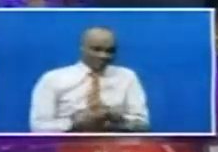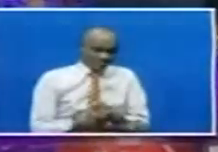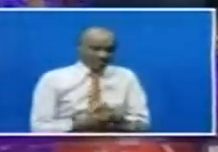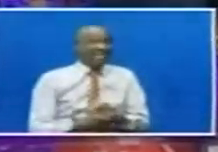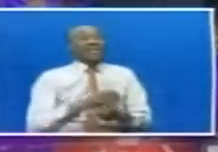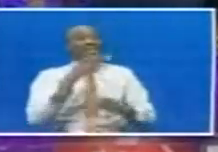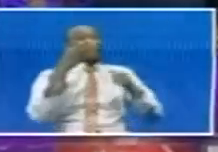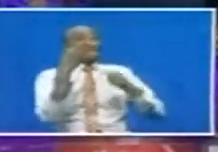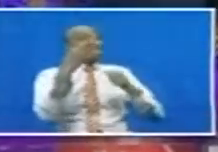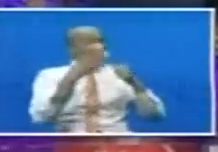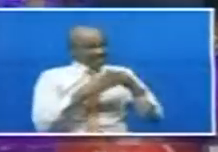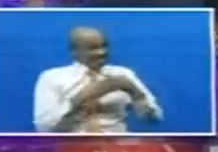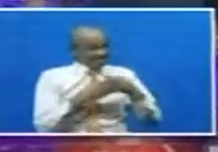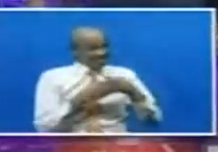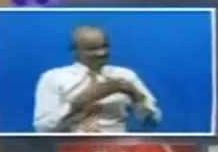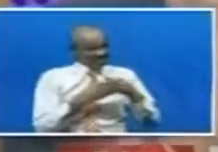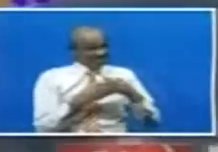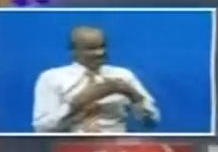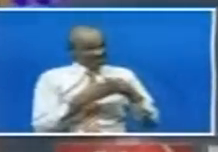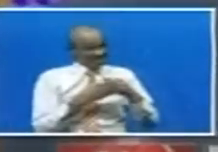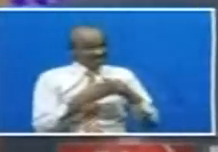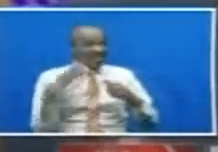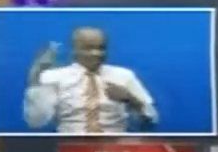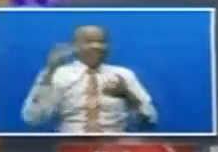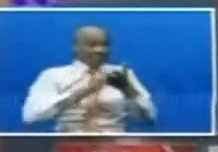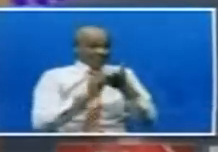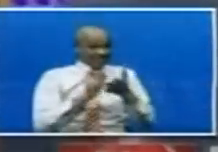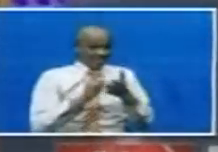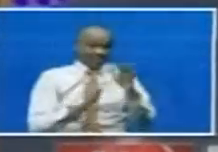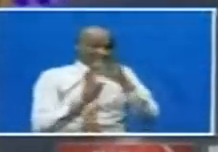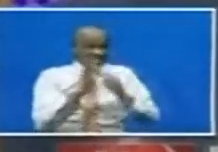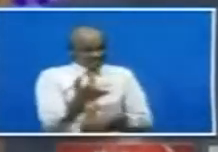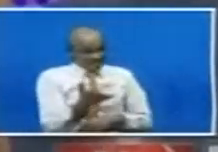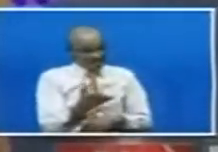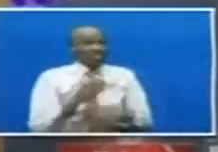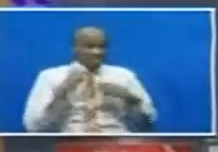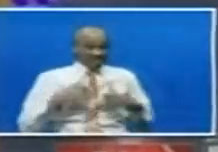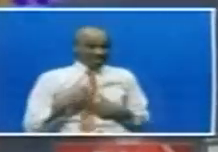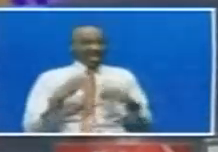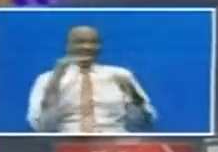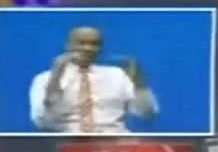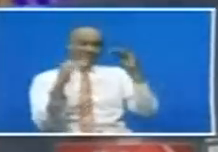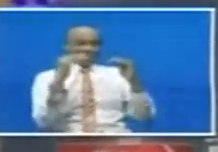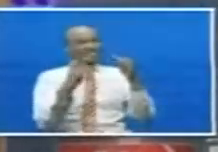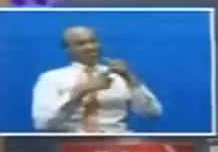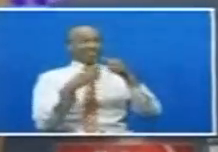39 cabinet ministers in China. the average age is